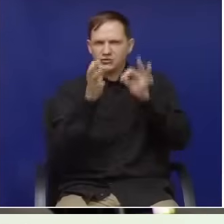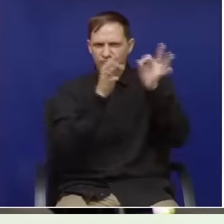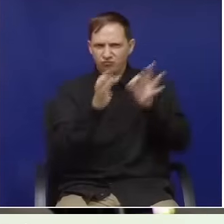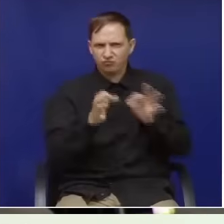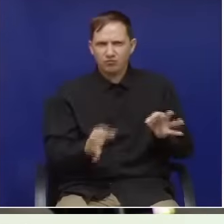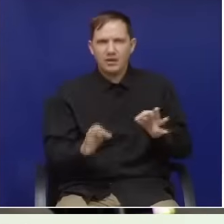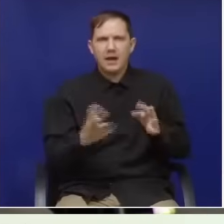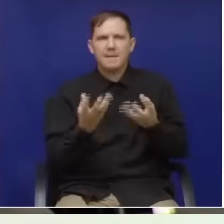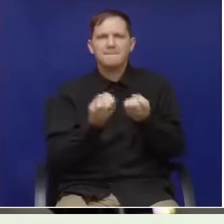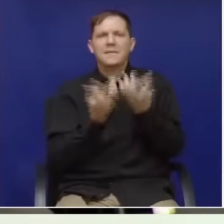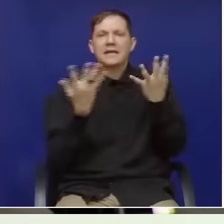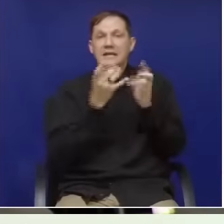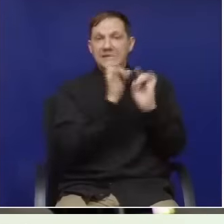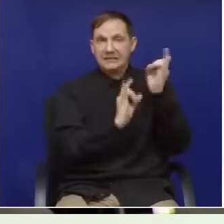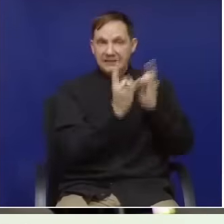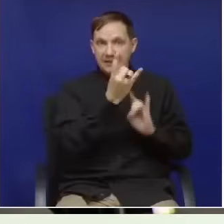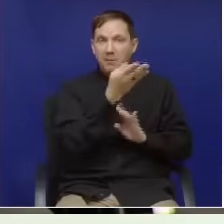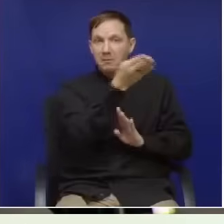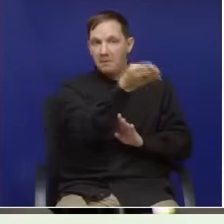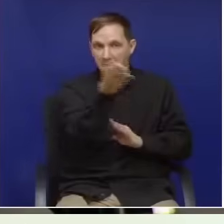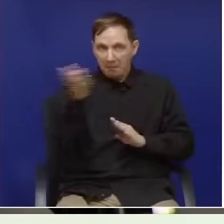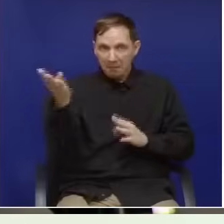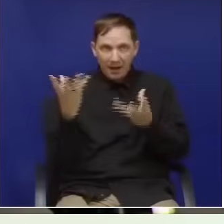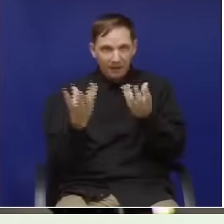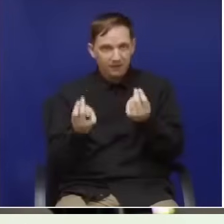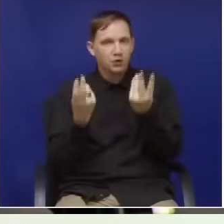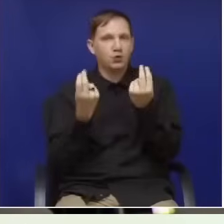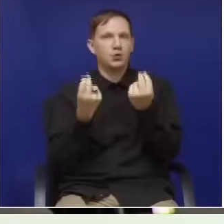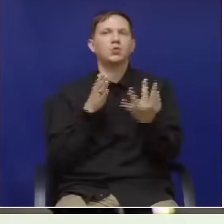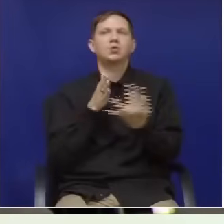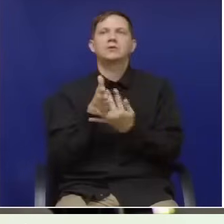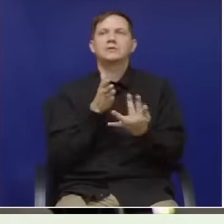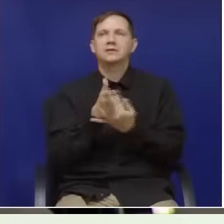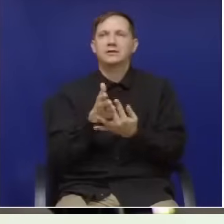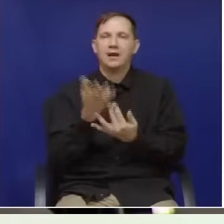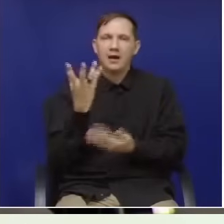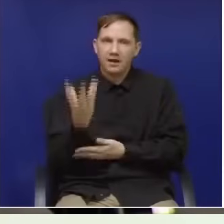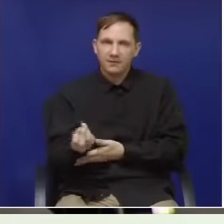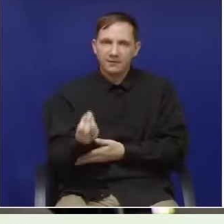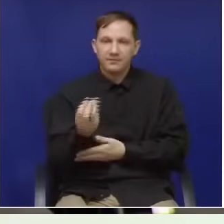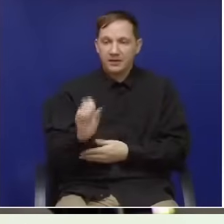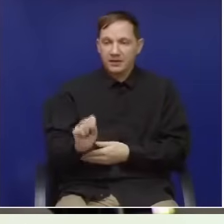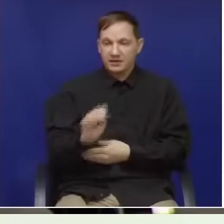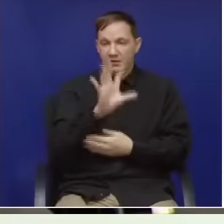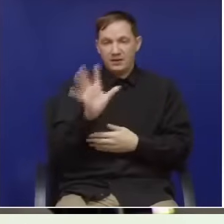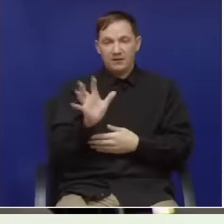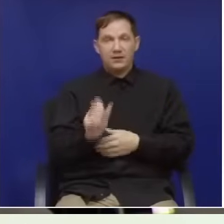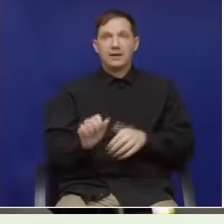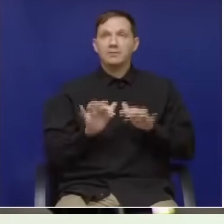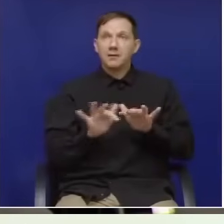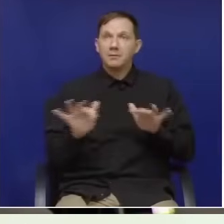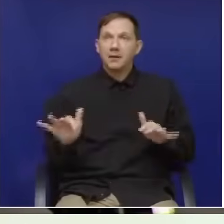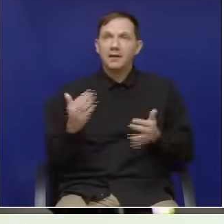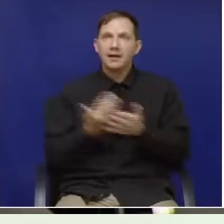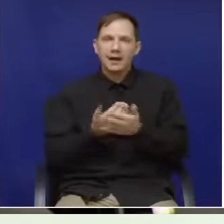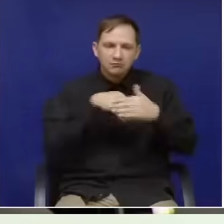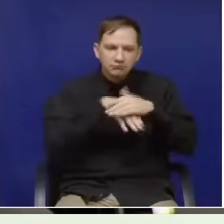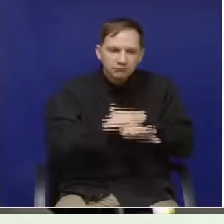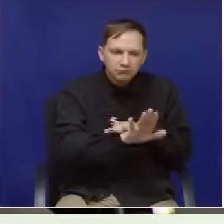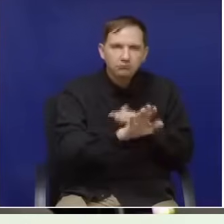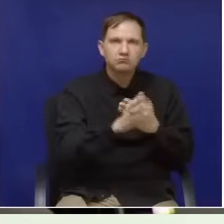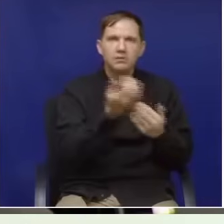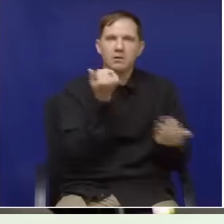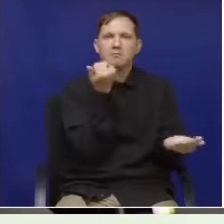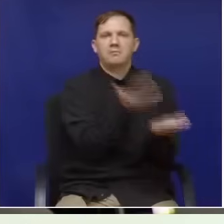cities across the world have gotten access to these new dedicated service centres where South Africans can go to lodge an application which is